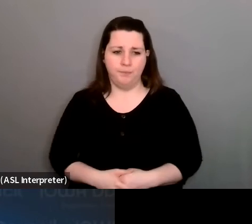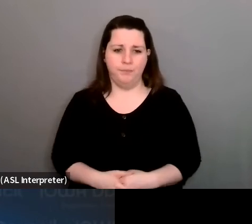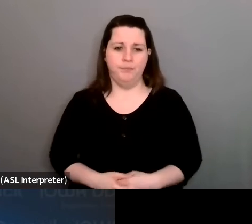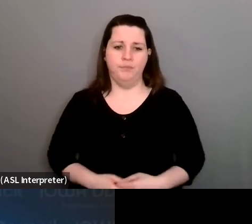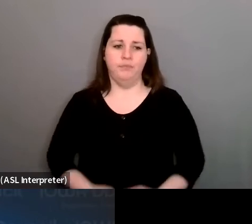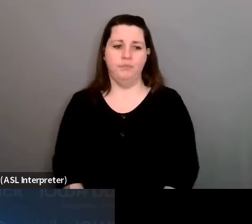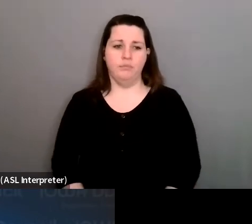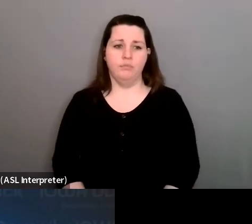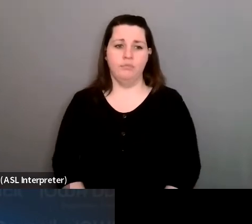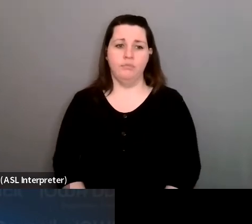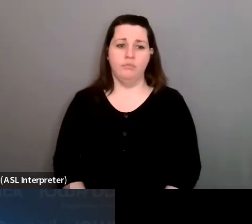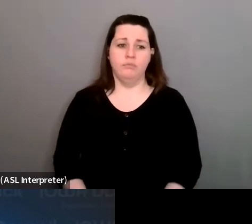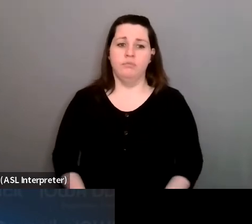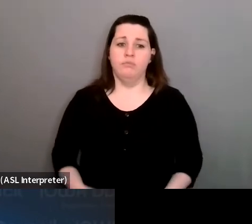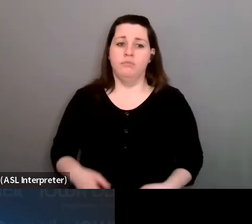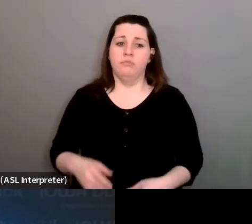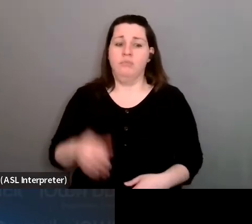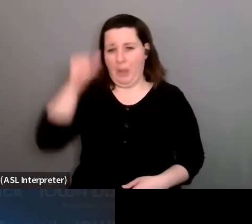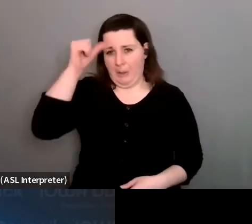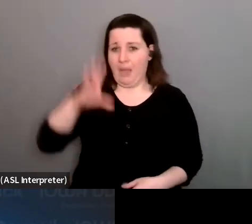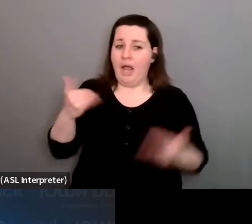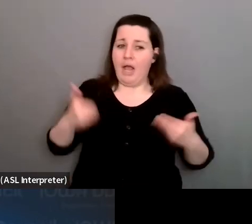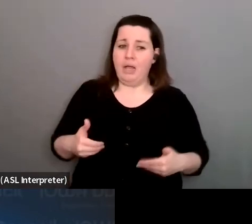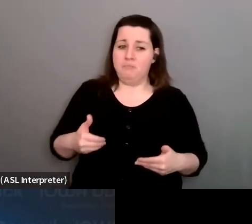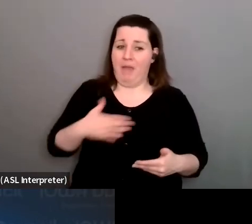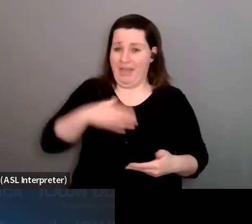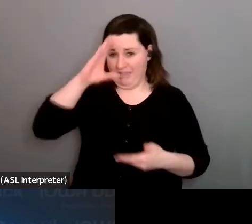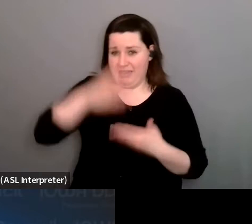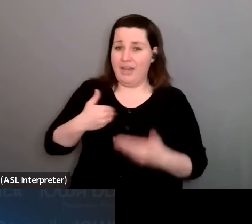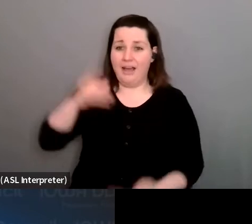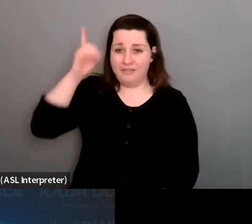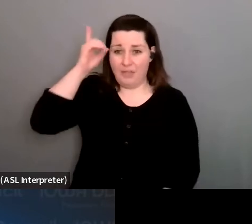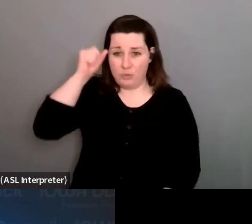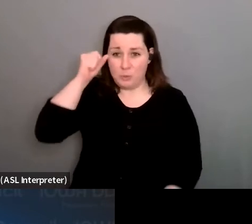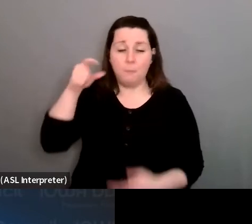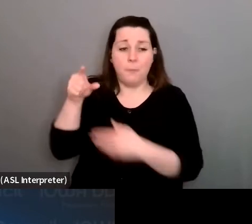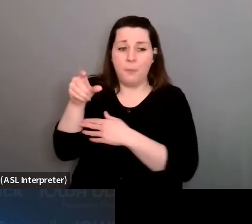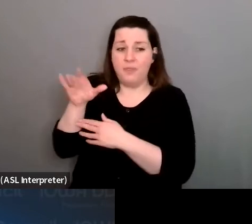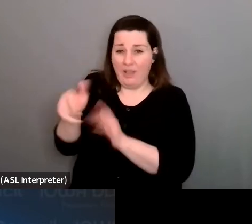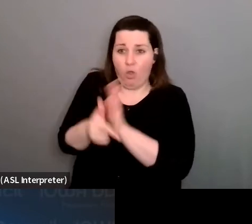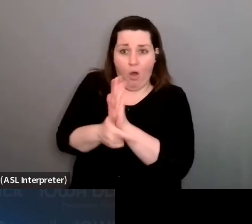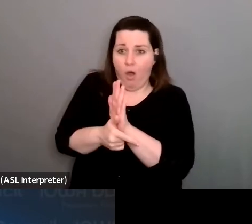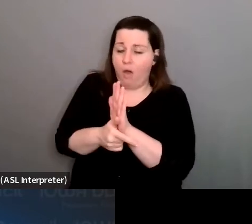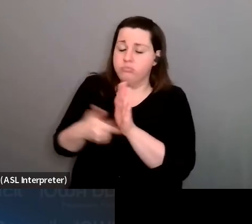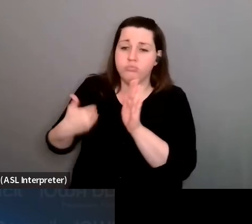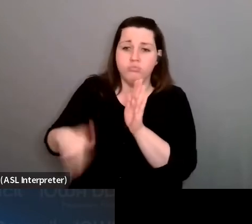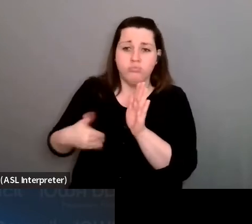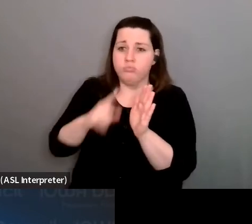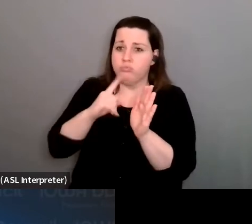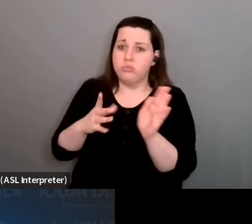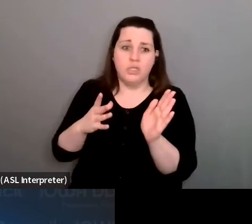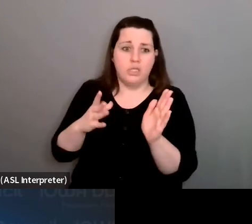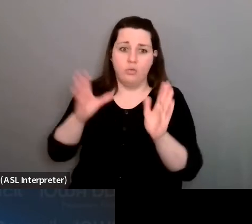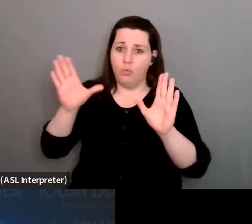As someone who has a son with Down syndrome, this law was one of the best things that's happened to the disability